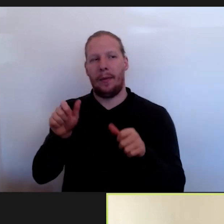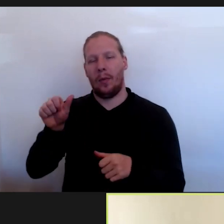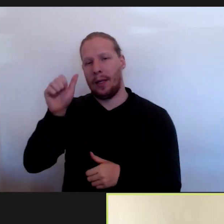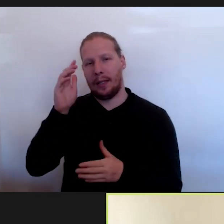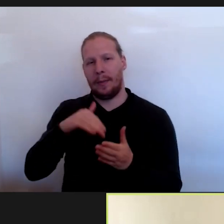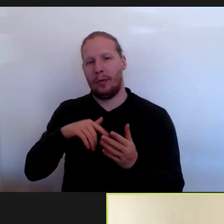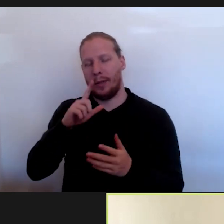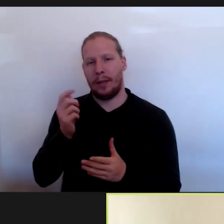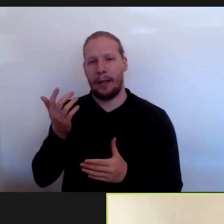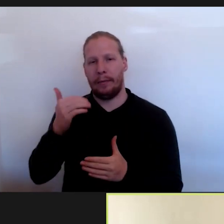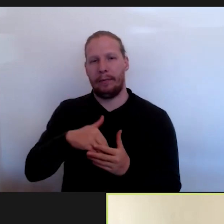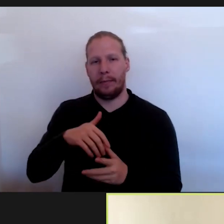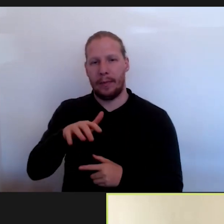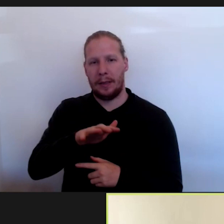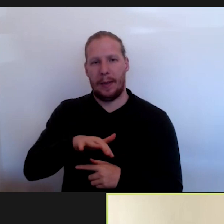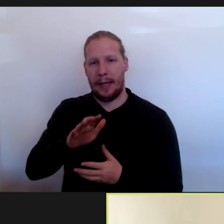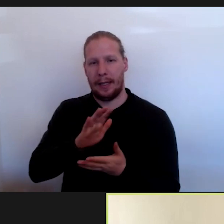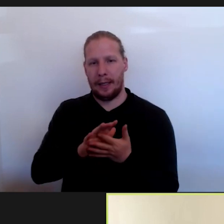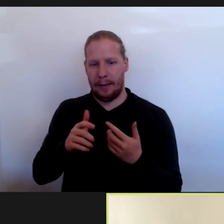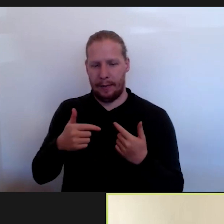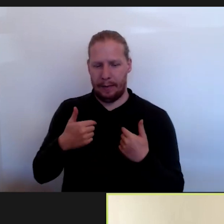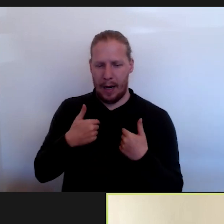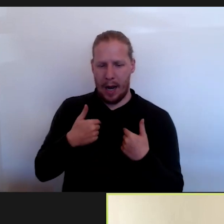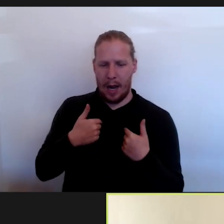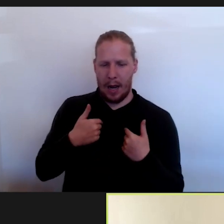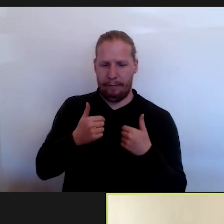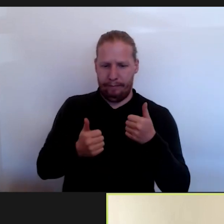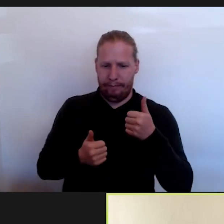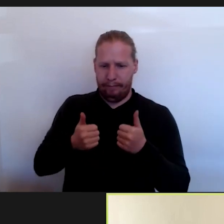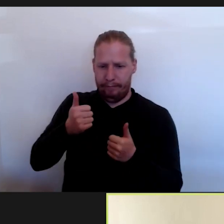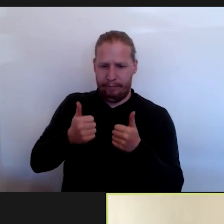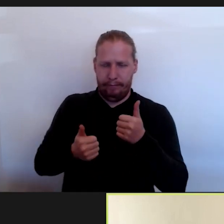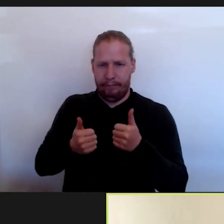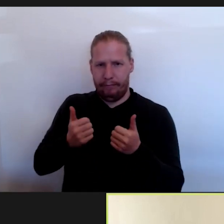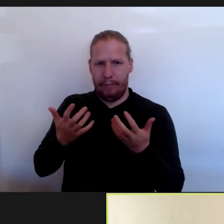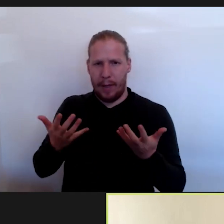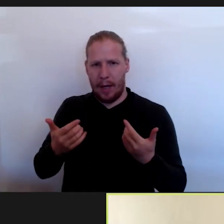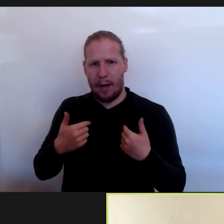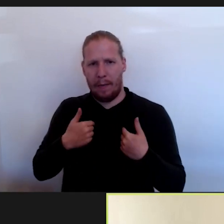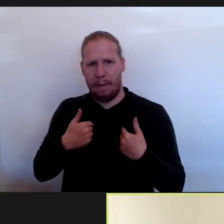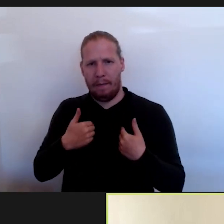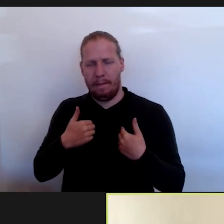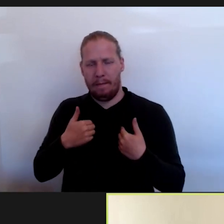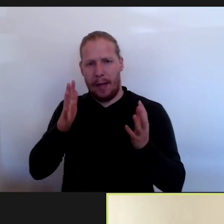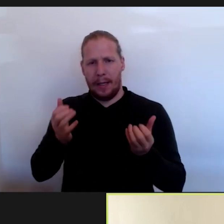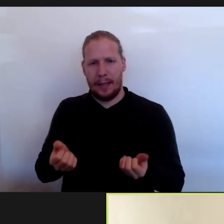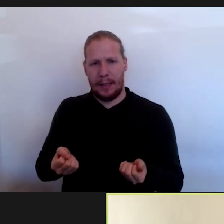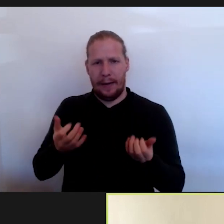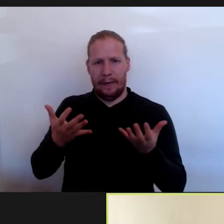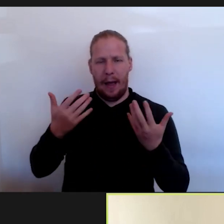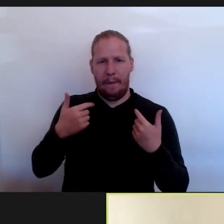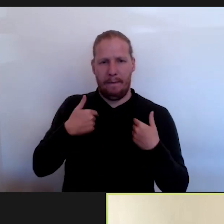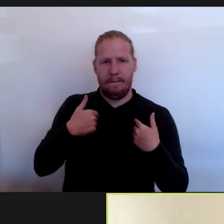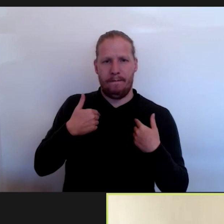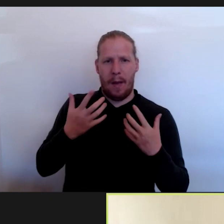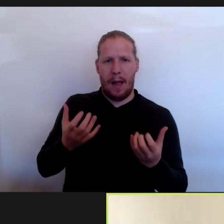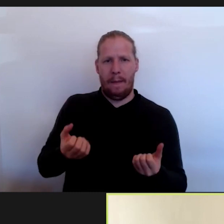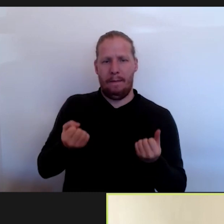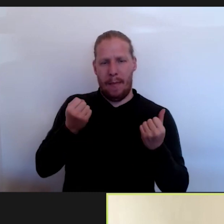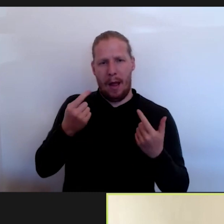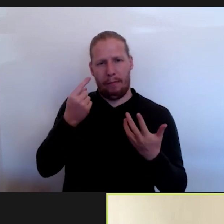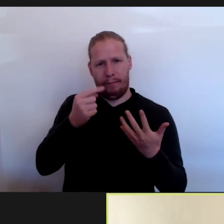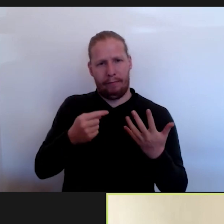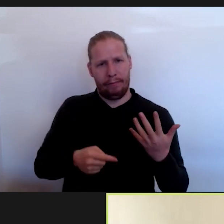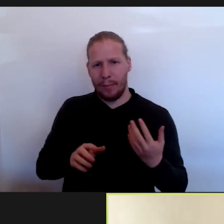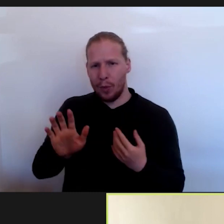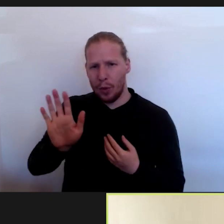where would I be? Do I now compromise my position? Do I now compromise my such and such great things that I have in life? No,